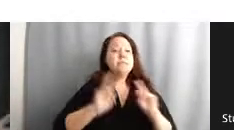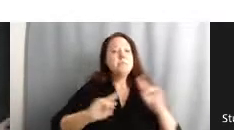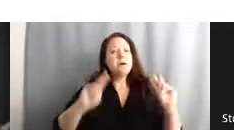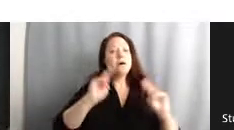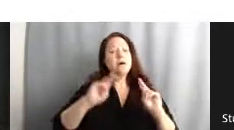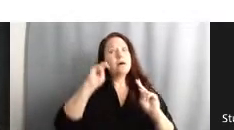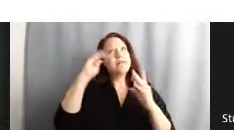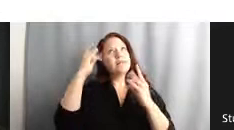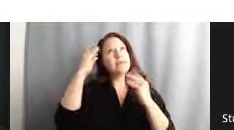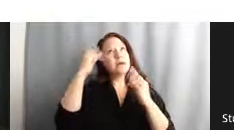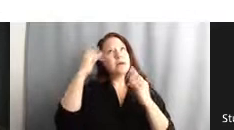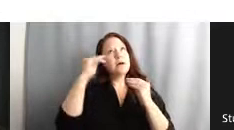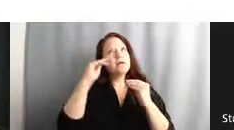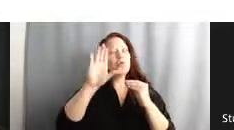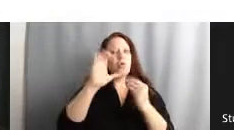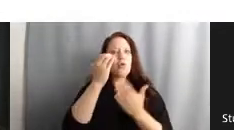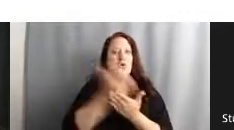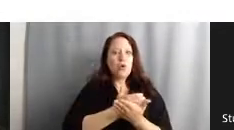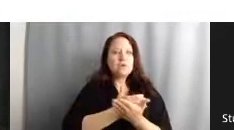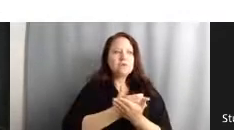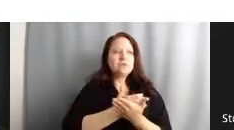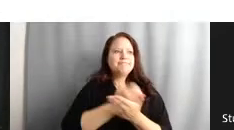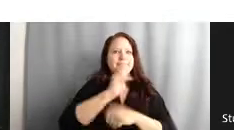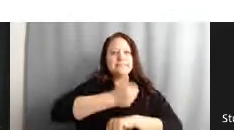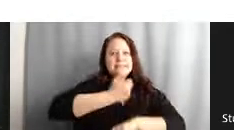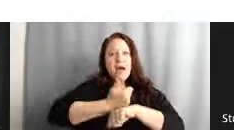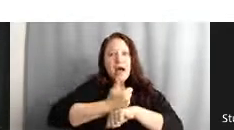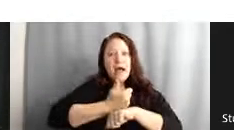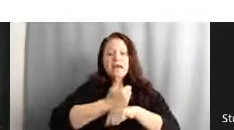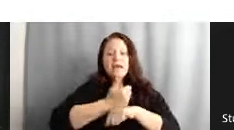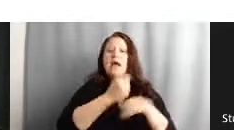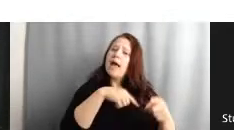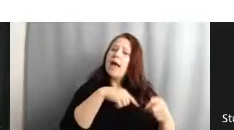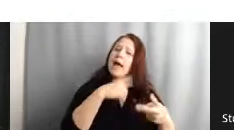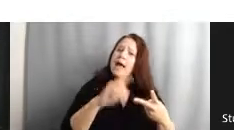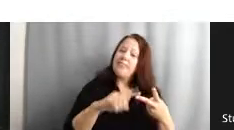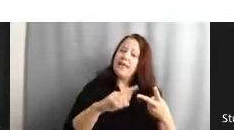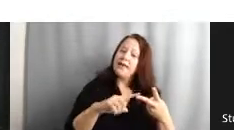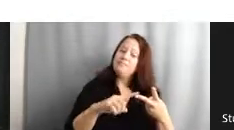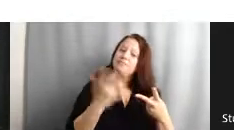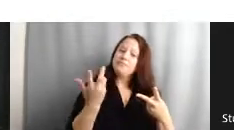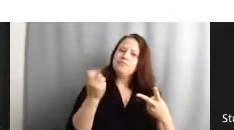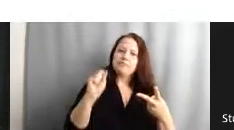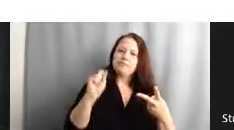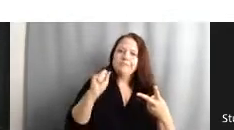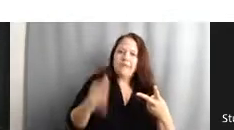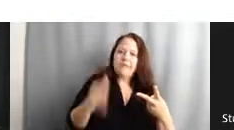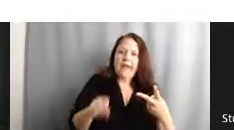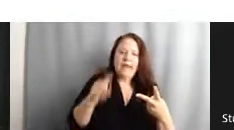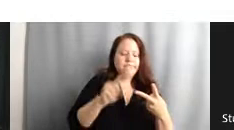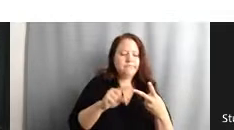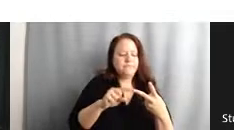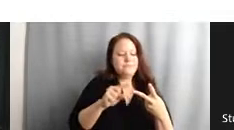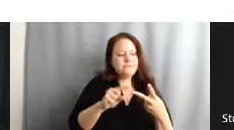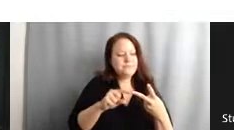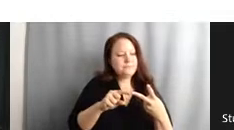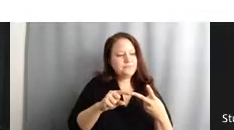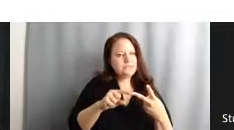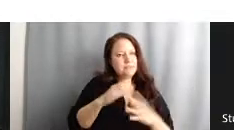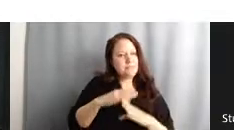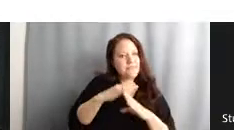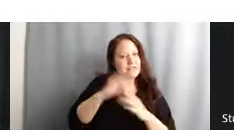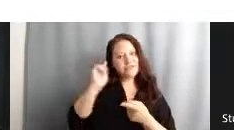think about, you know, their course design, and then, right, like at that point, we can factor in some of the